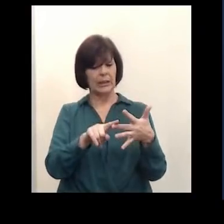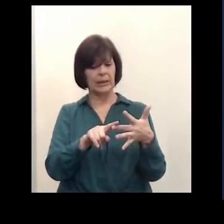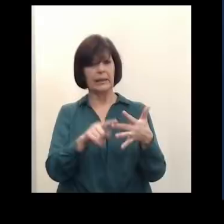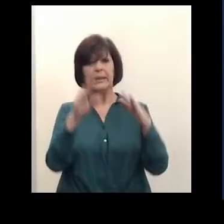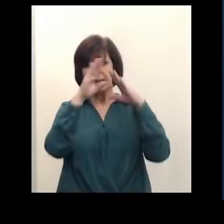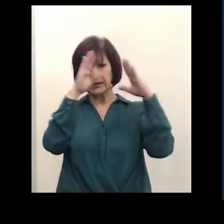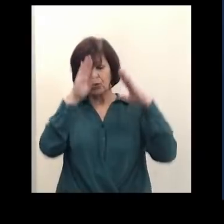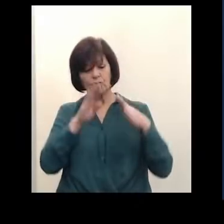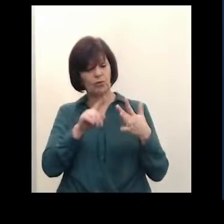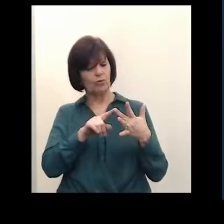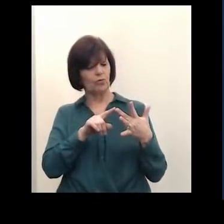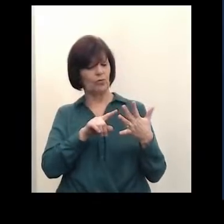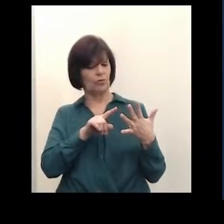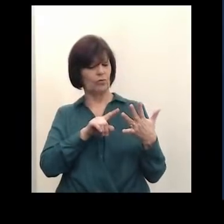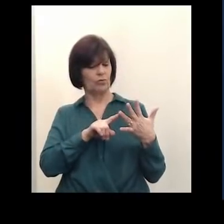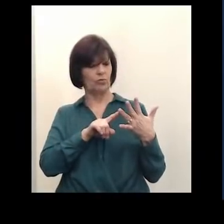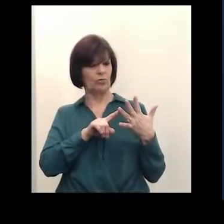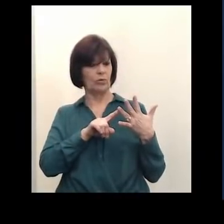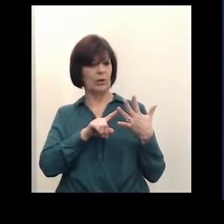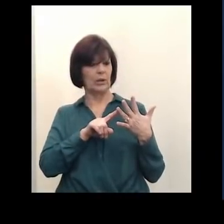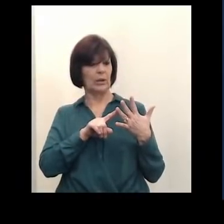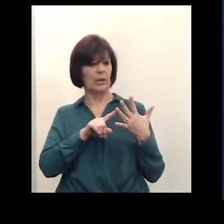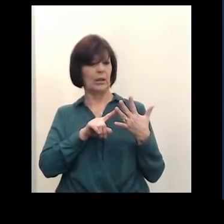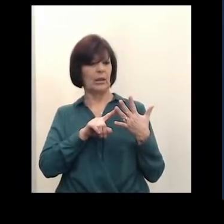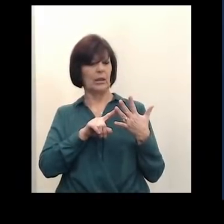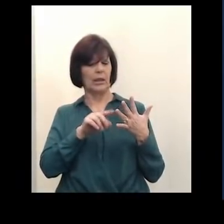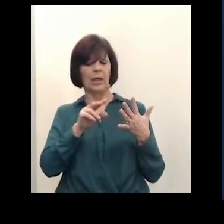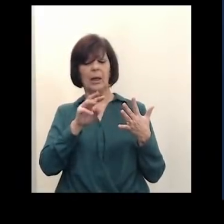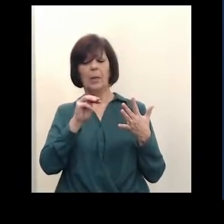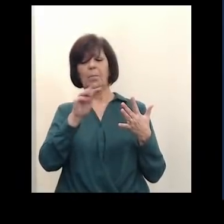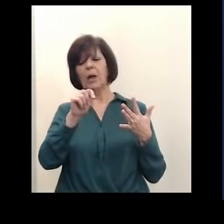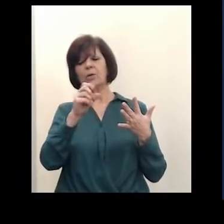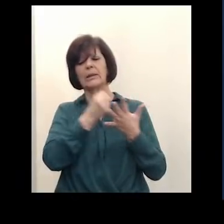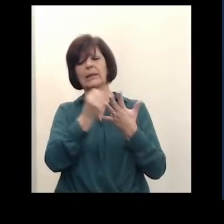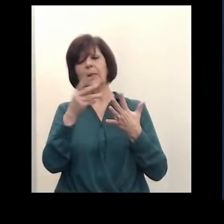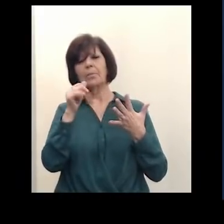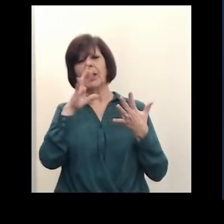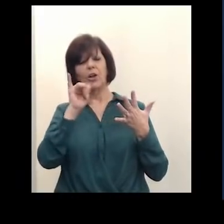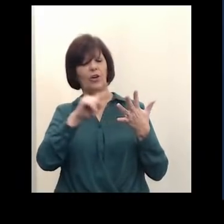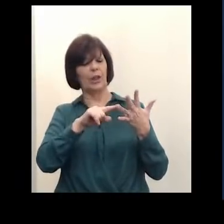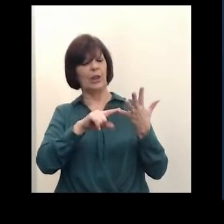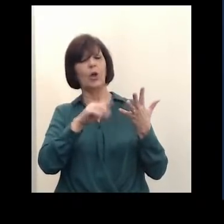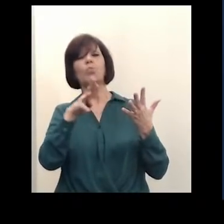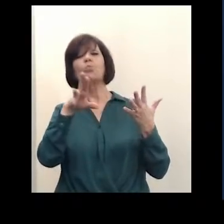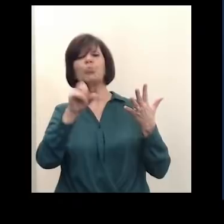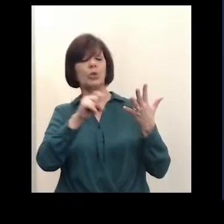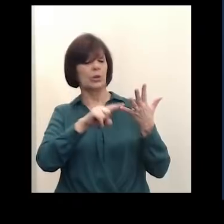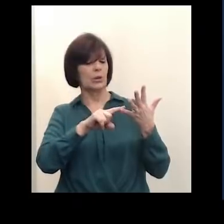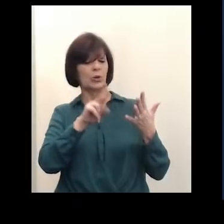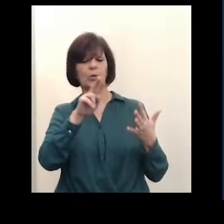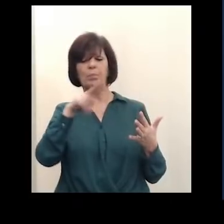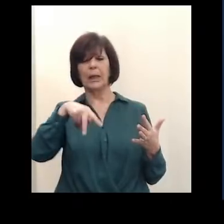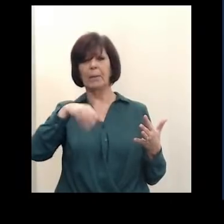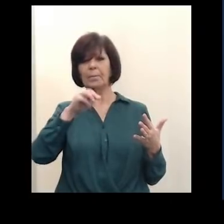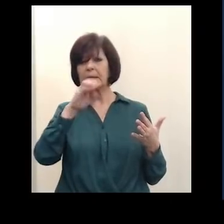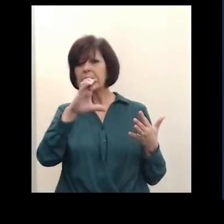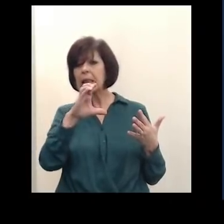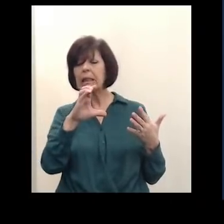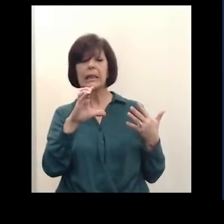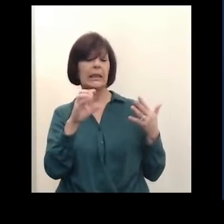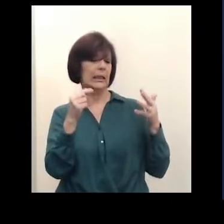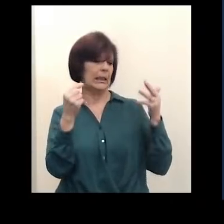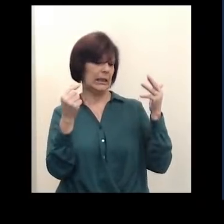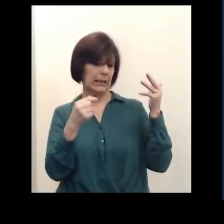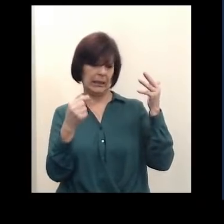Hospital in Buffalo, Mount St. Mary's in Niagara County, Brooks, TLC in Chautauqua, UPMC in Chautauqua, and Wyoming County Community